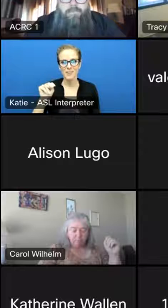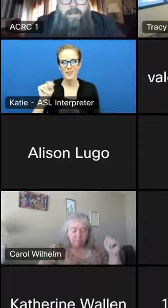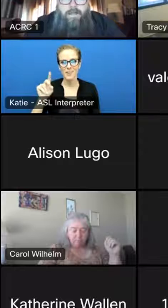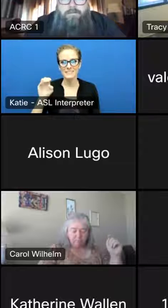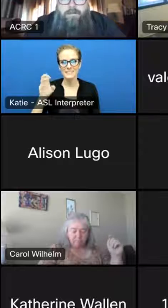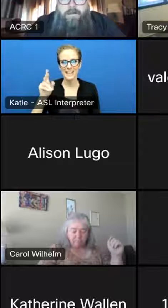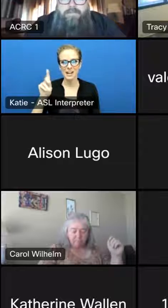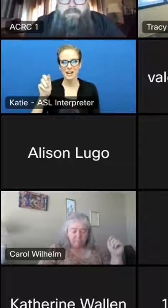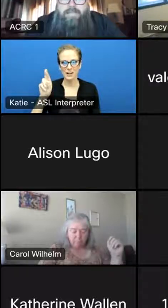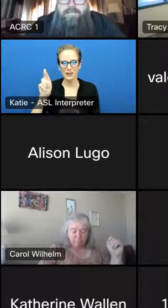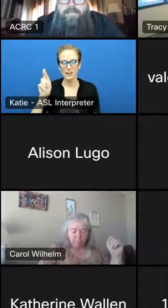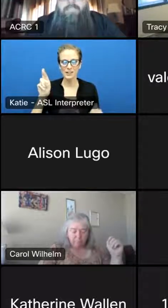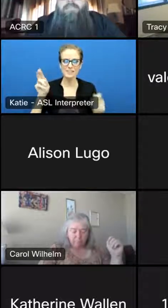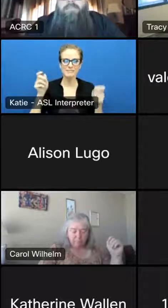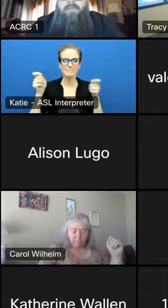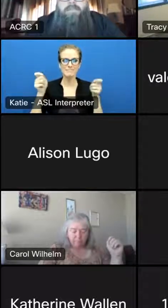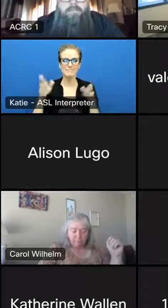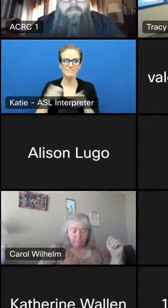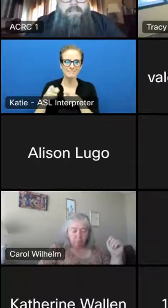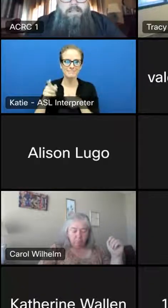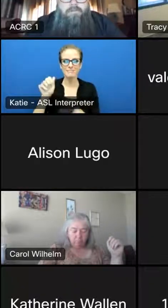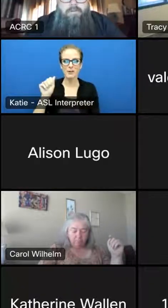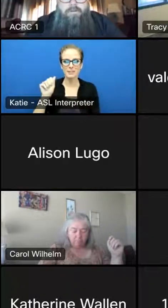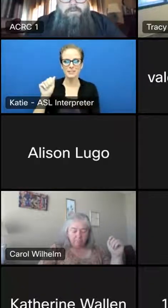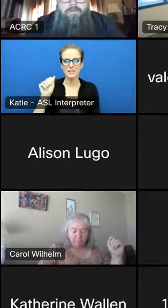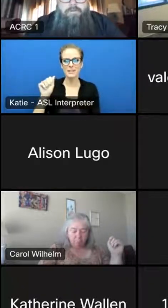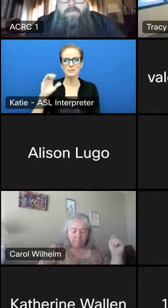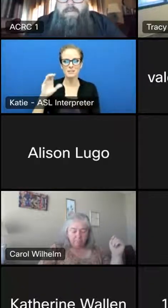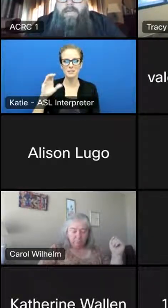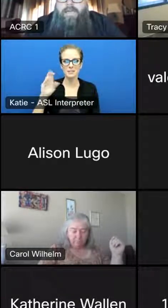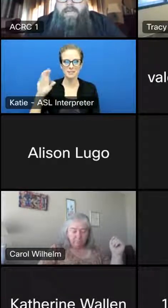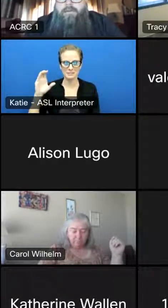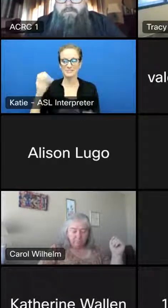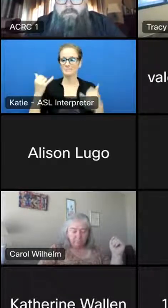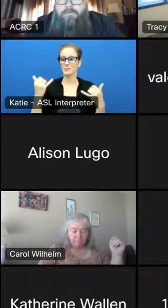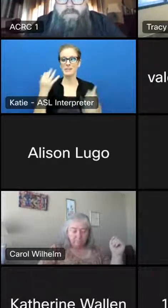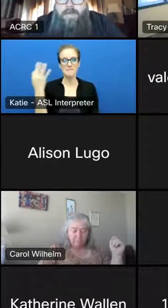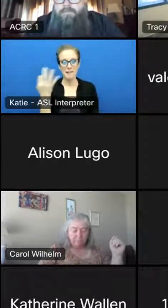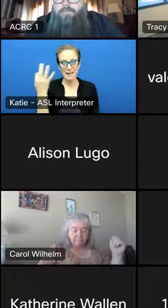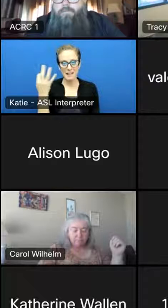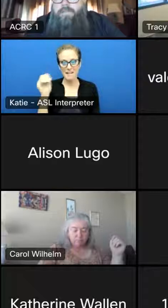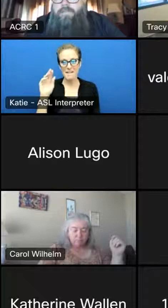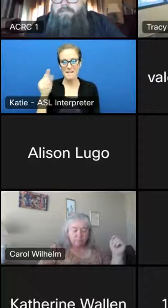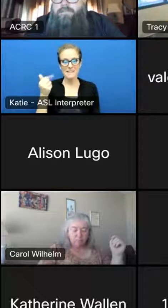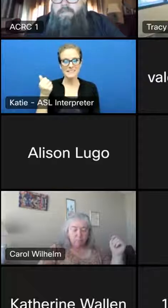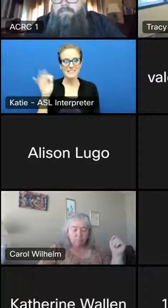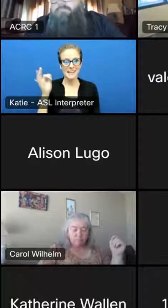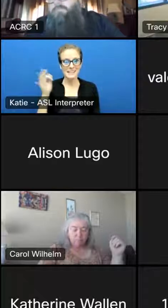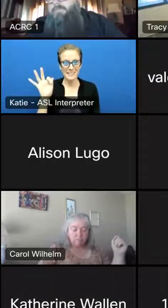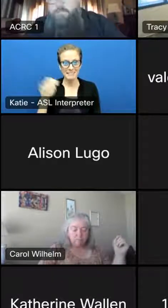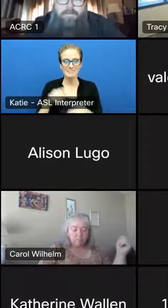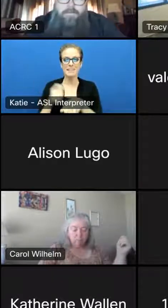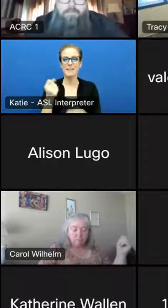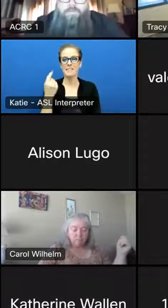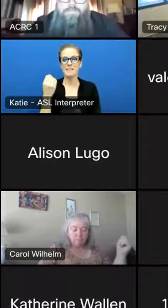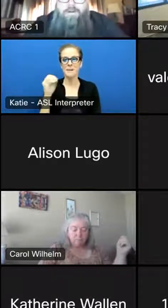is Friday, August 19th. It is 11:03 a.m. We've got